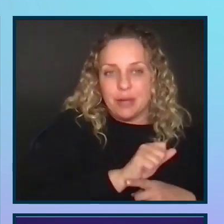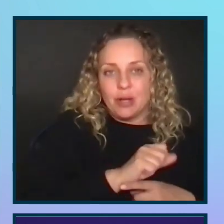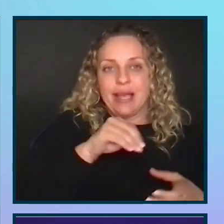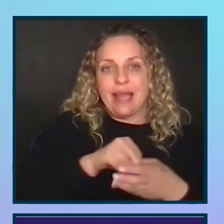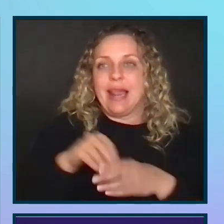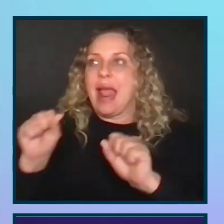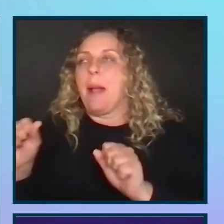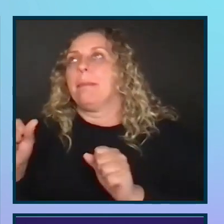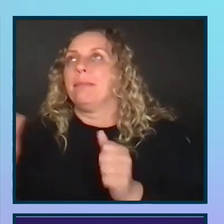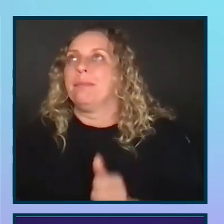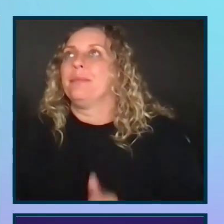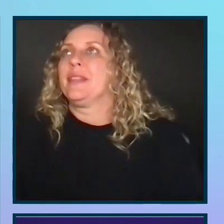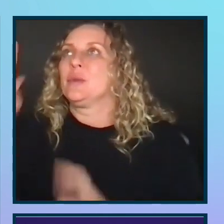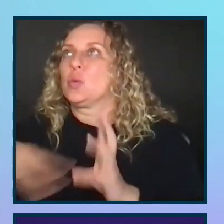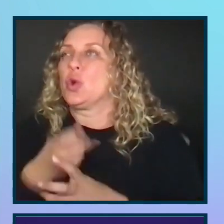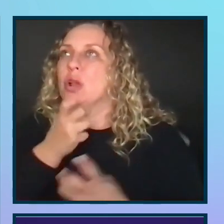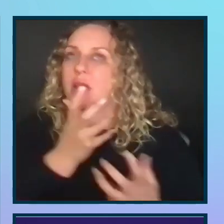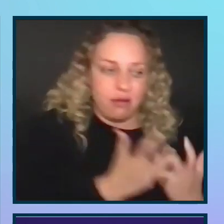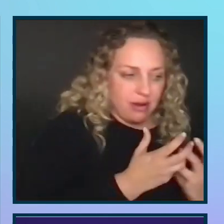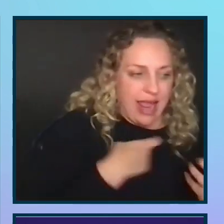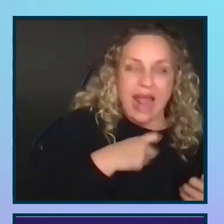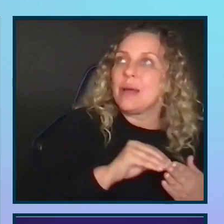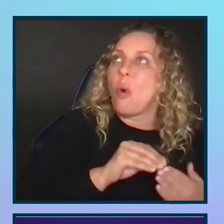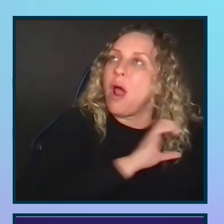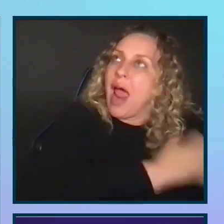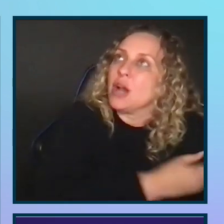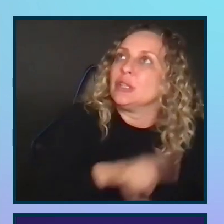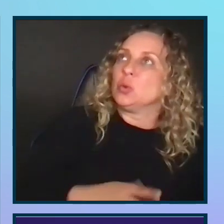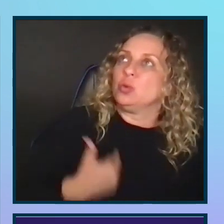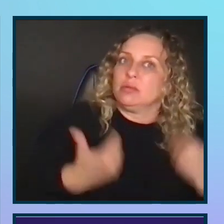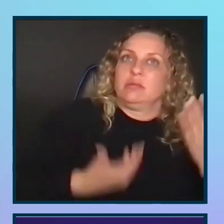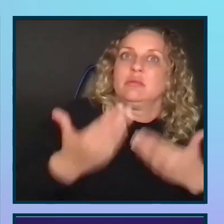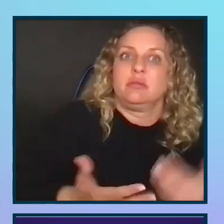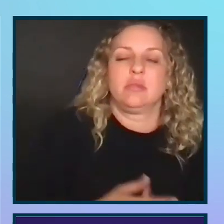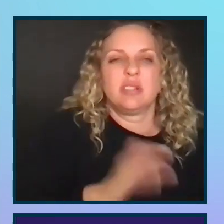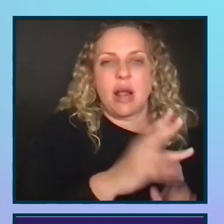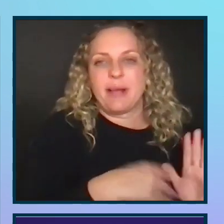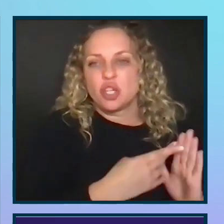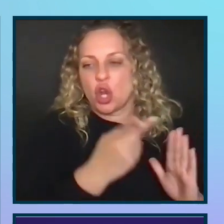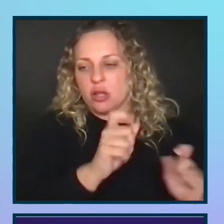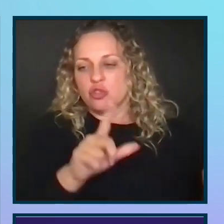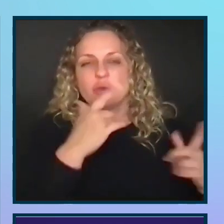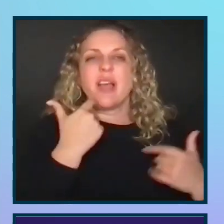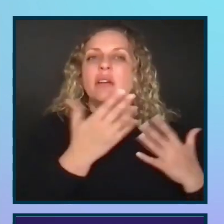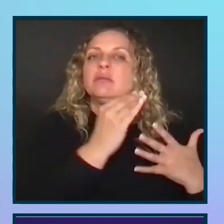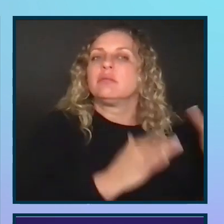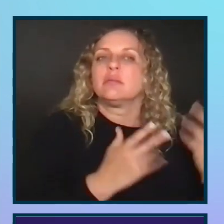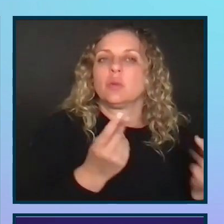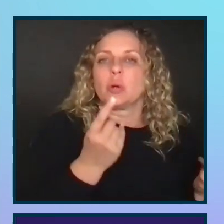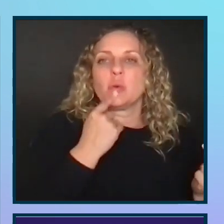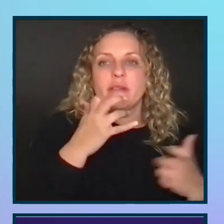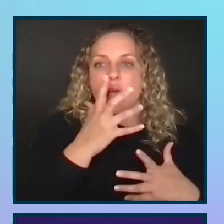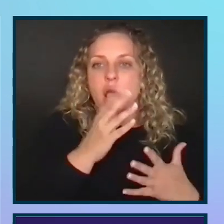world, it just takes more spoons to exist. So I have a chart on the screen right now. I'll go through it quickly because we have a lot of